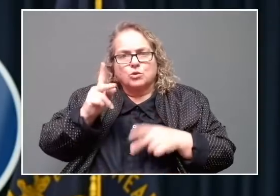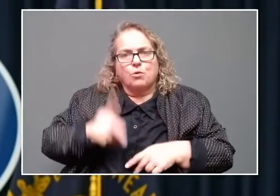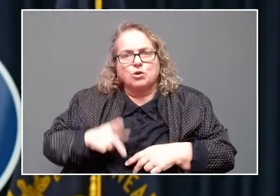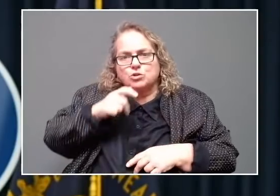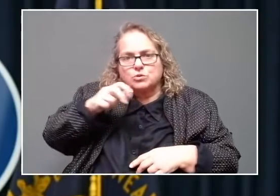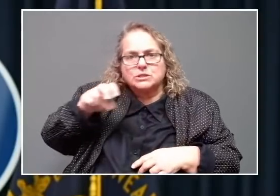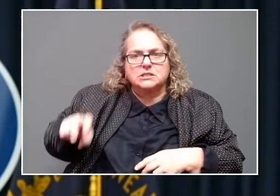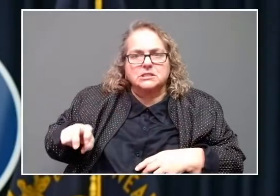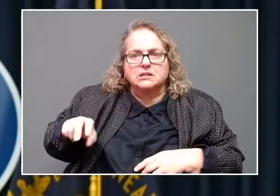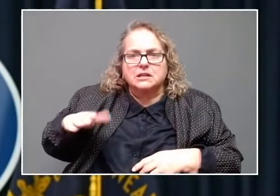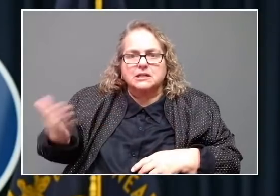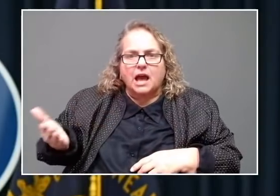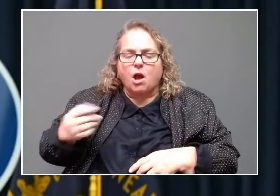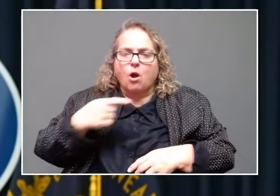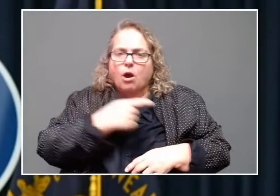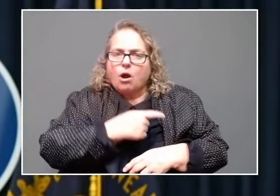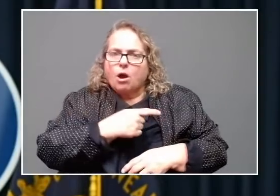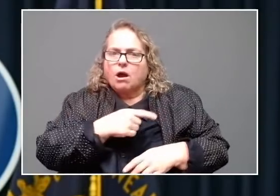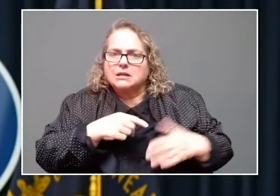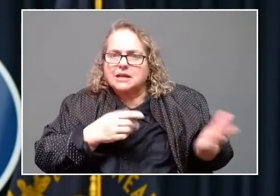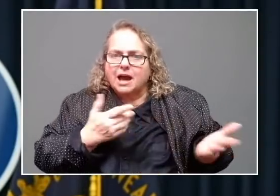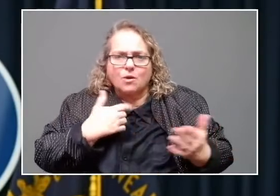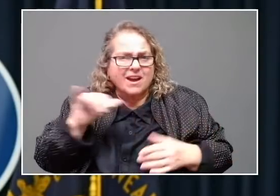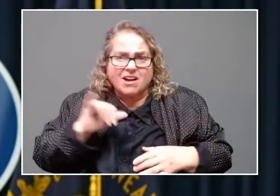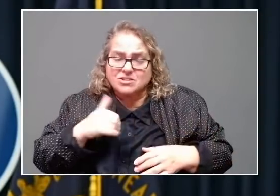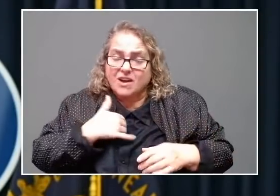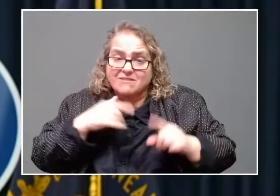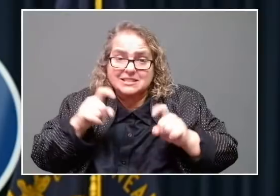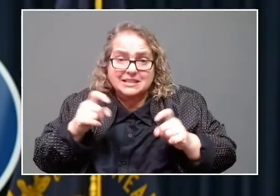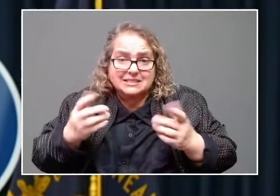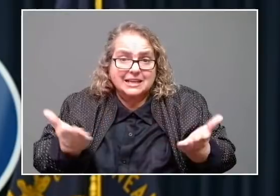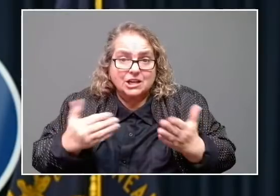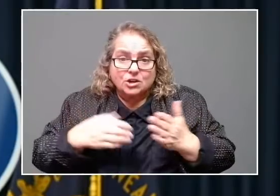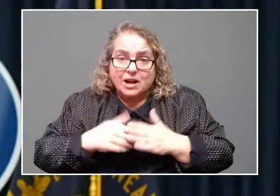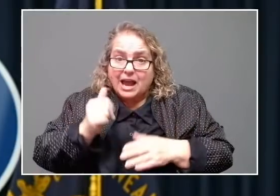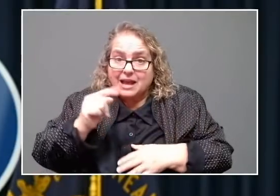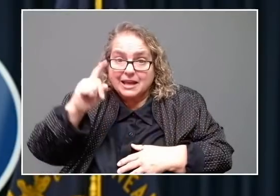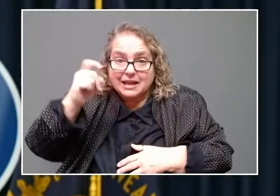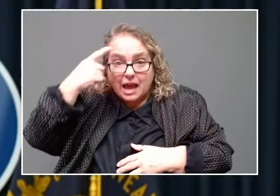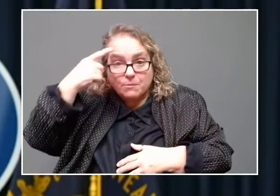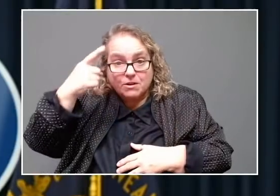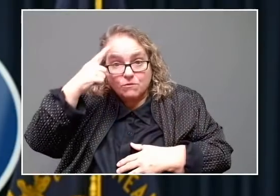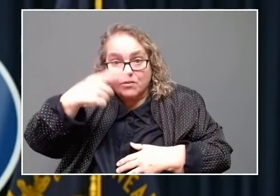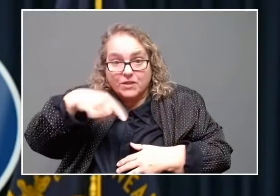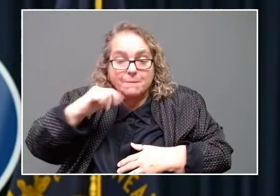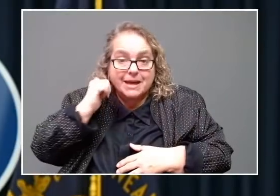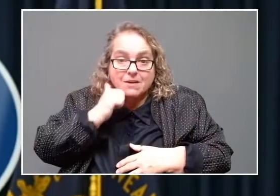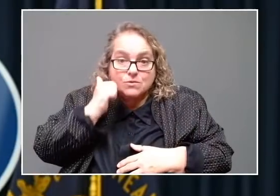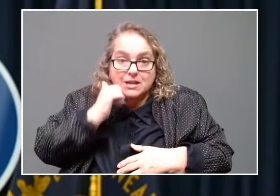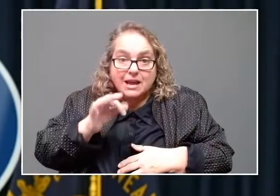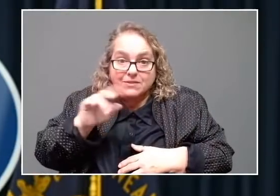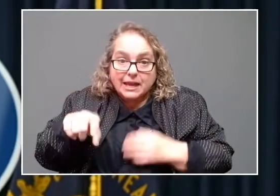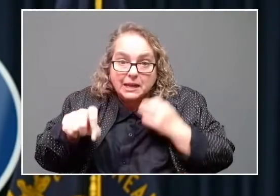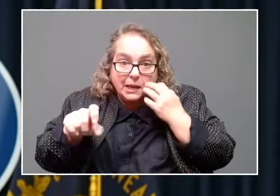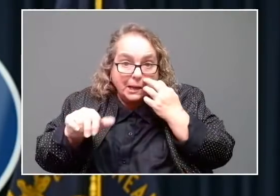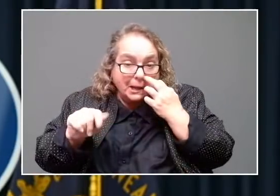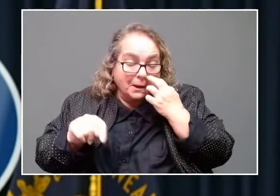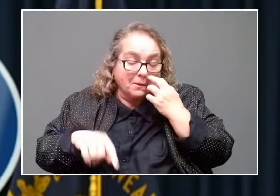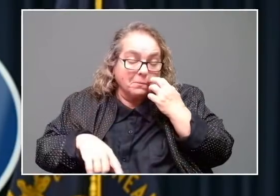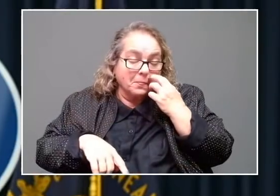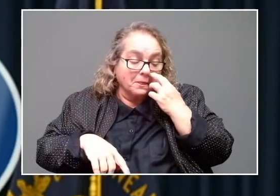your left. We also have testing available here at the Capitol for them every day if they want the opportunity. And if